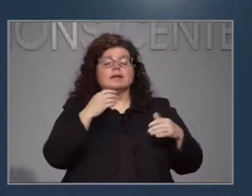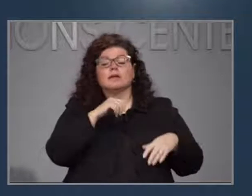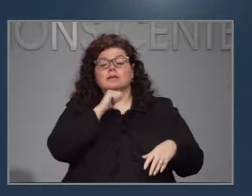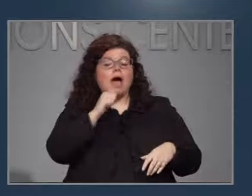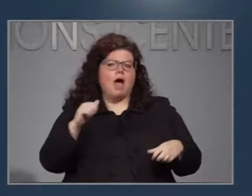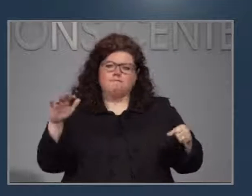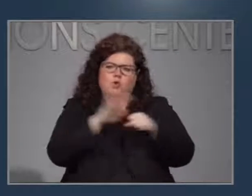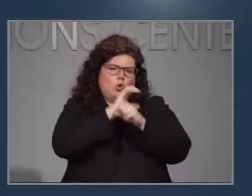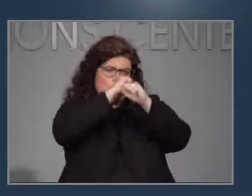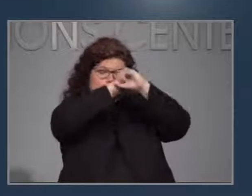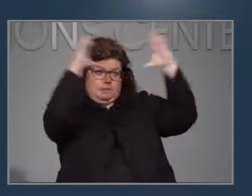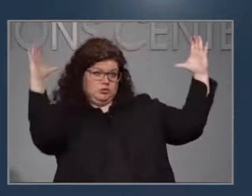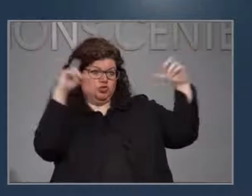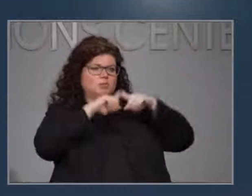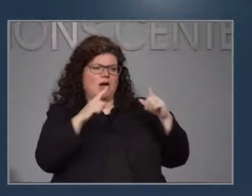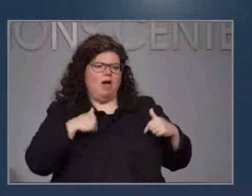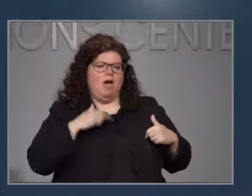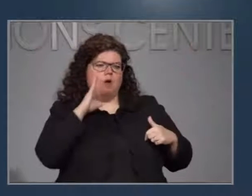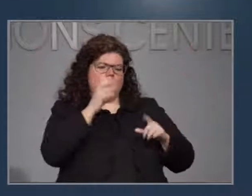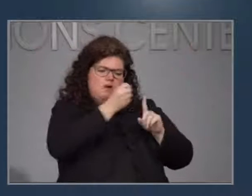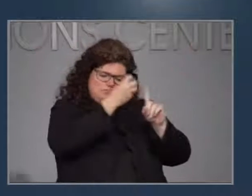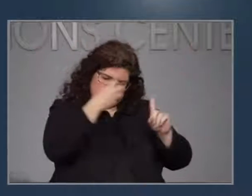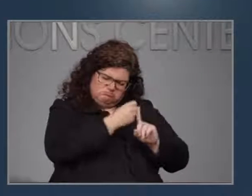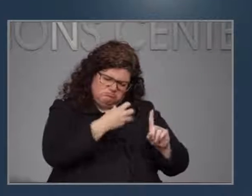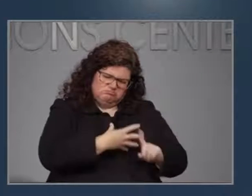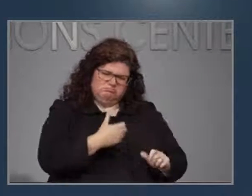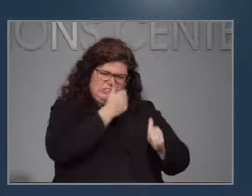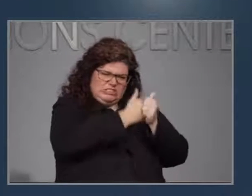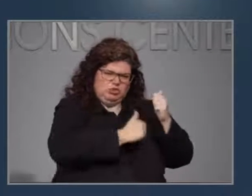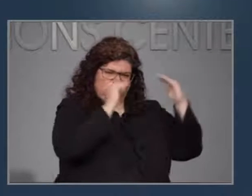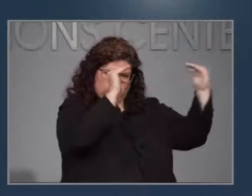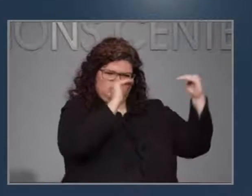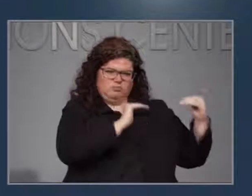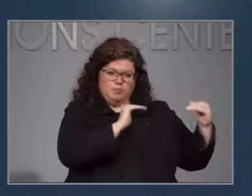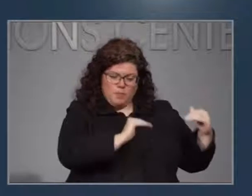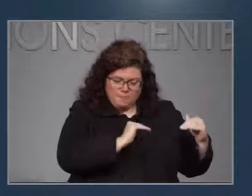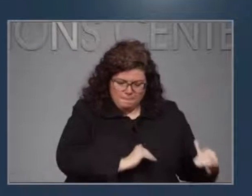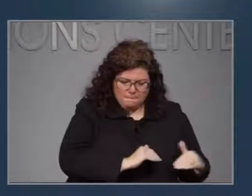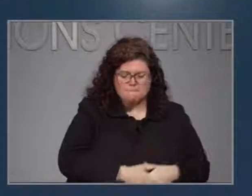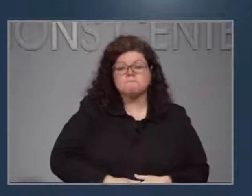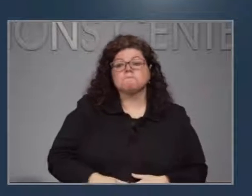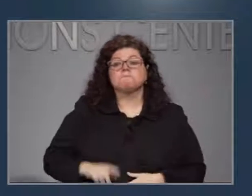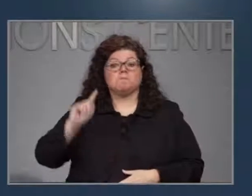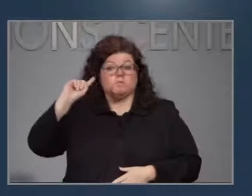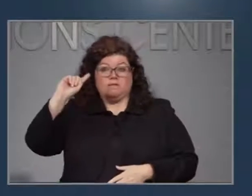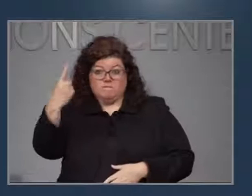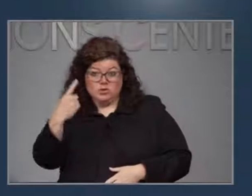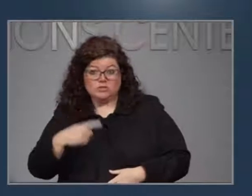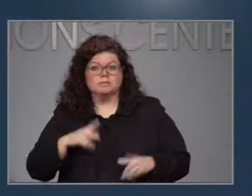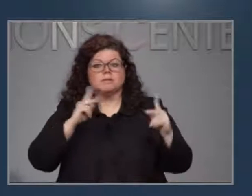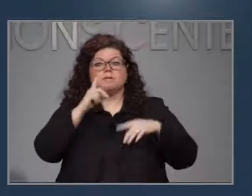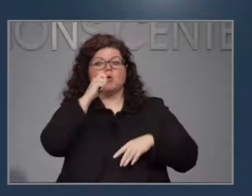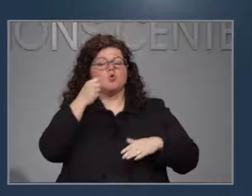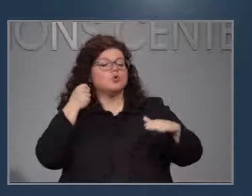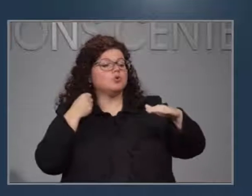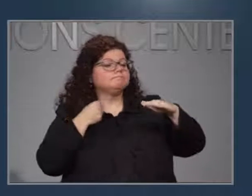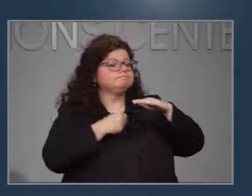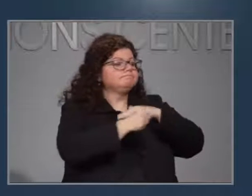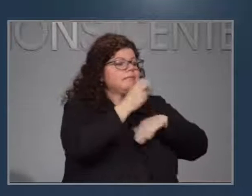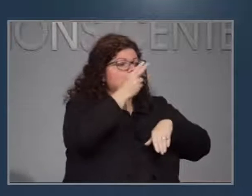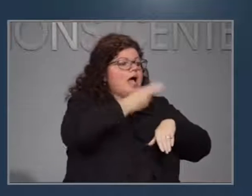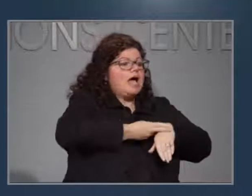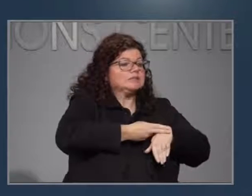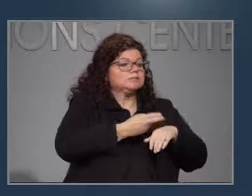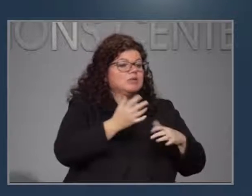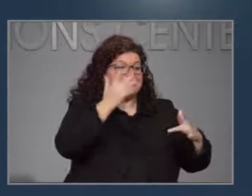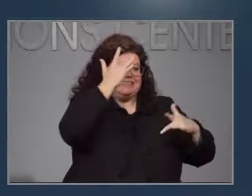this first graph, we look at people who come into the emergency department with COVID-like symptoms. This metric